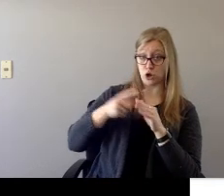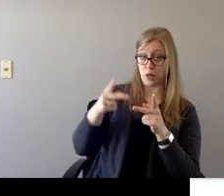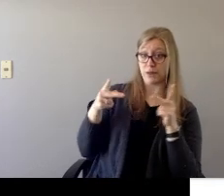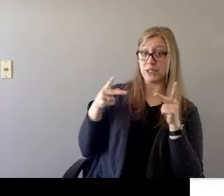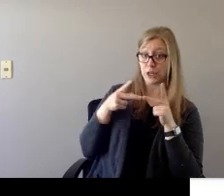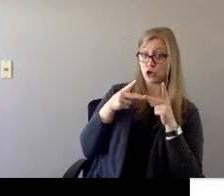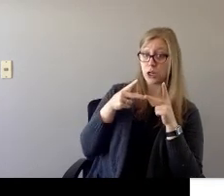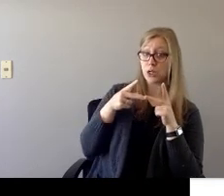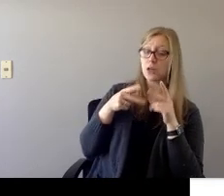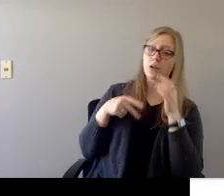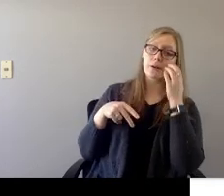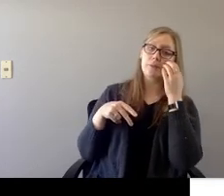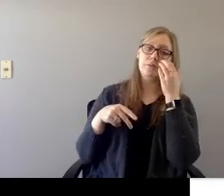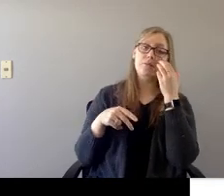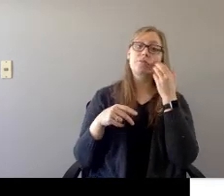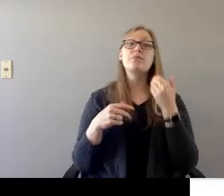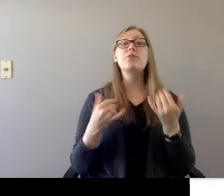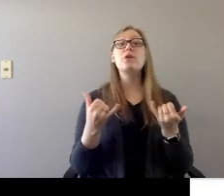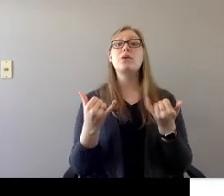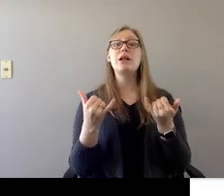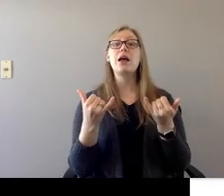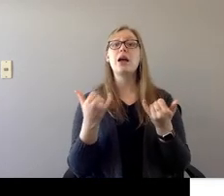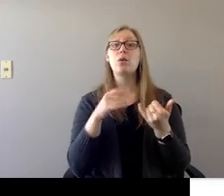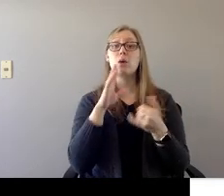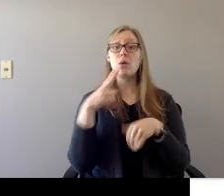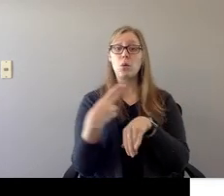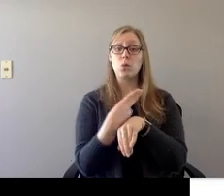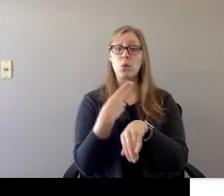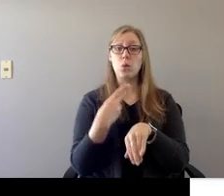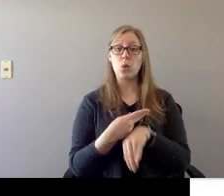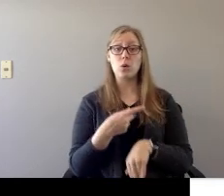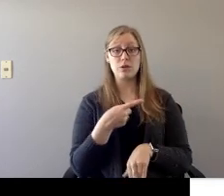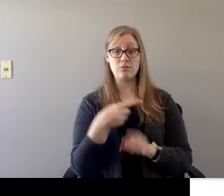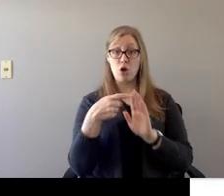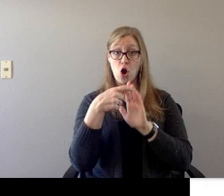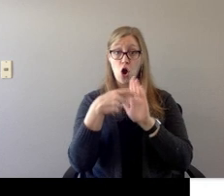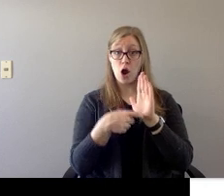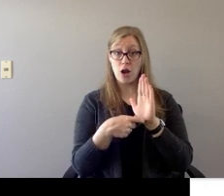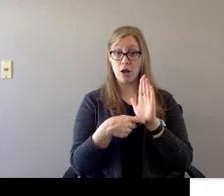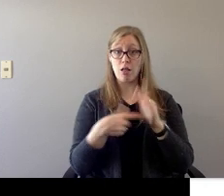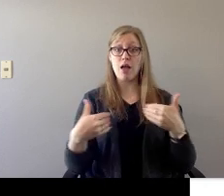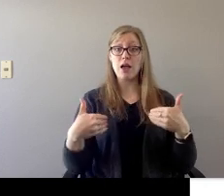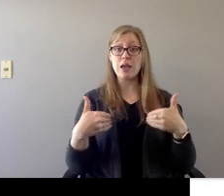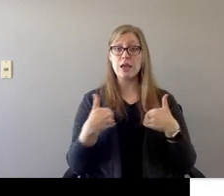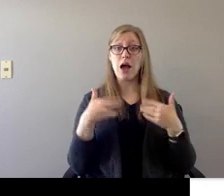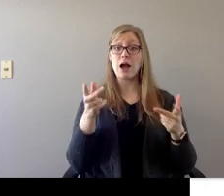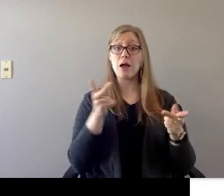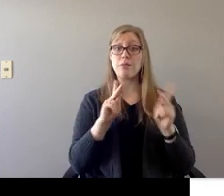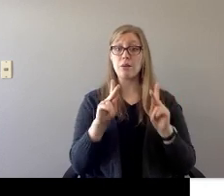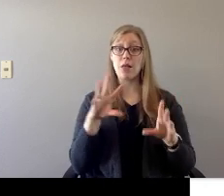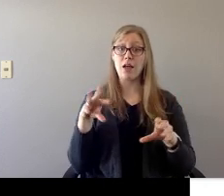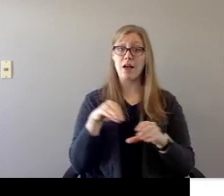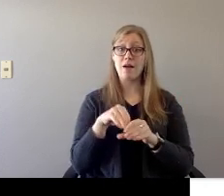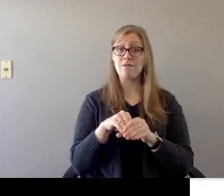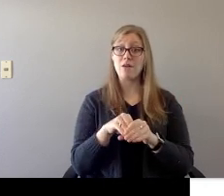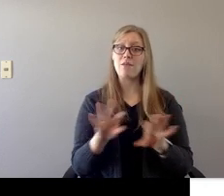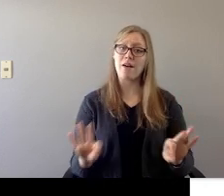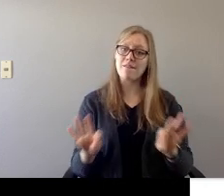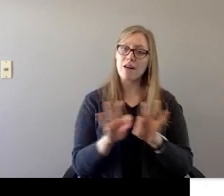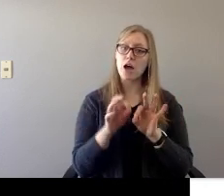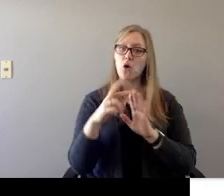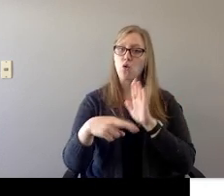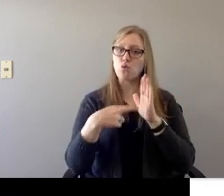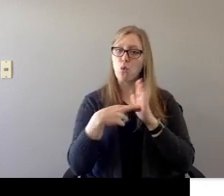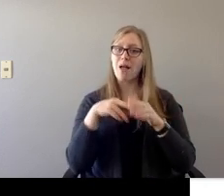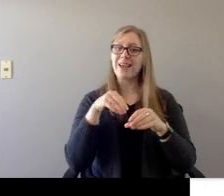So today we're going to use the article, Young People Play a Vital Role in Stopping Spread of COVID-19. You